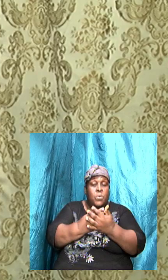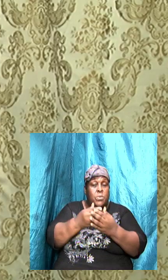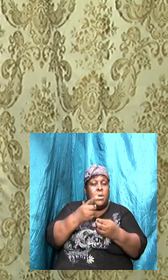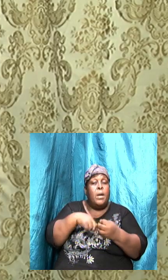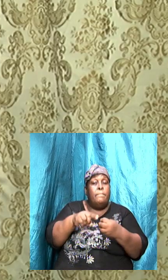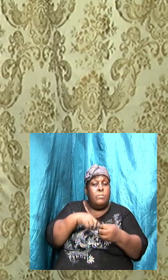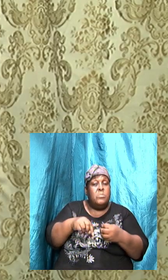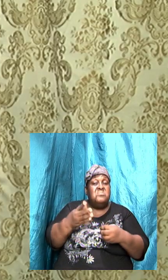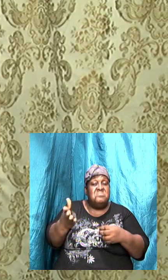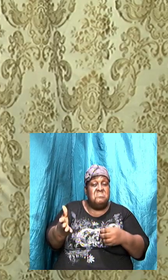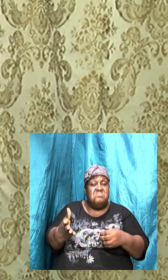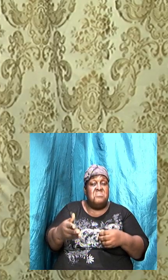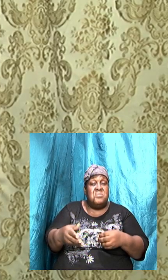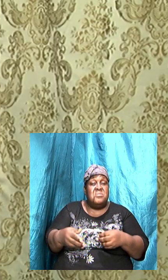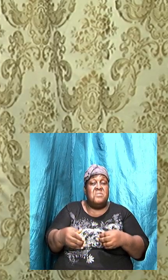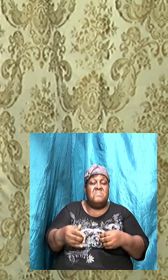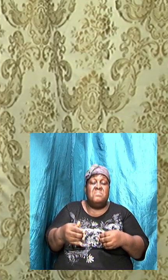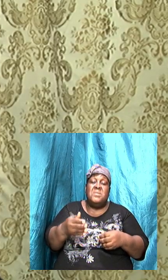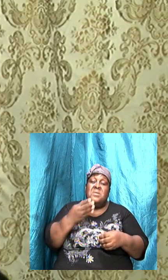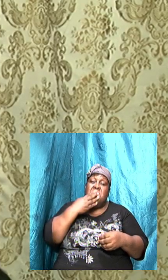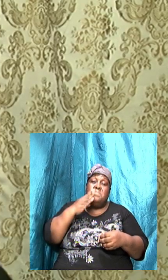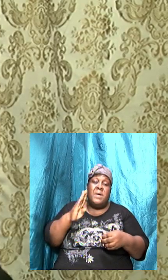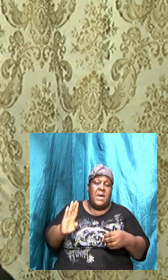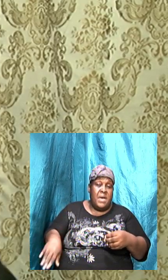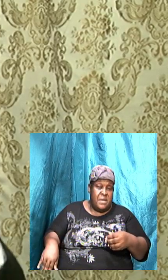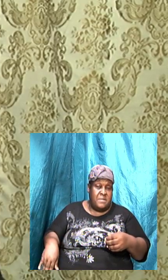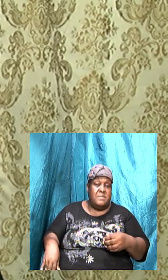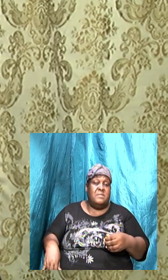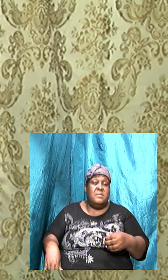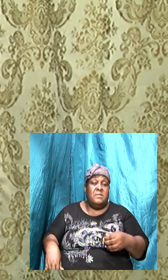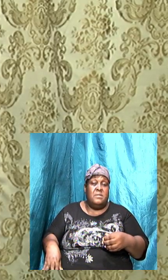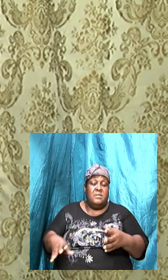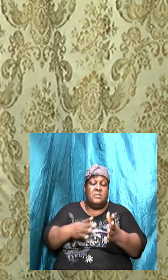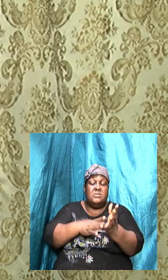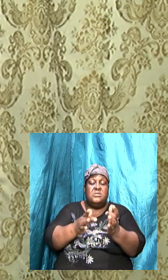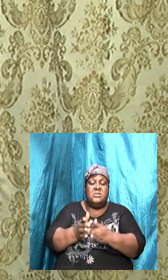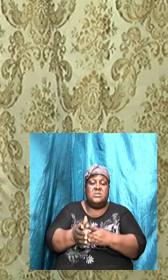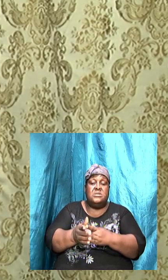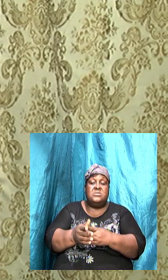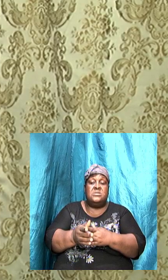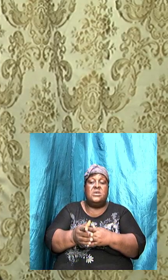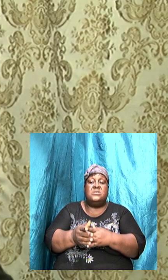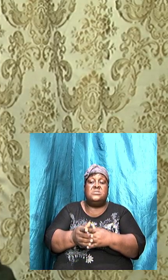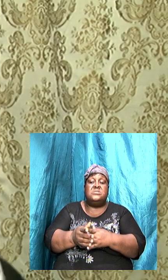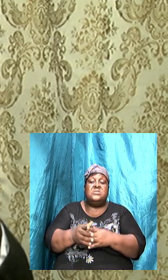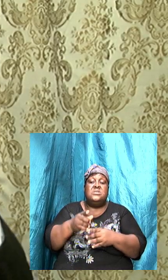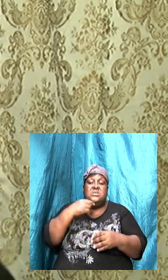mirrors, amen, the experiences that we are having in